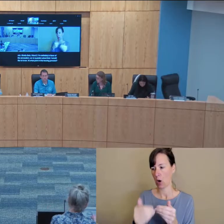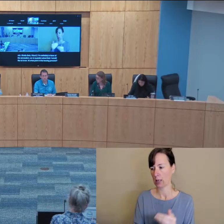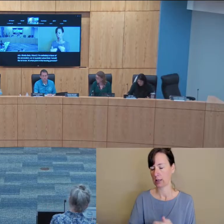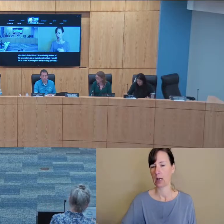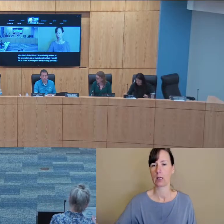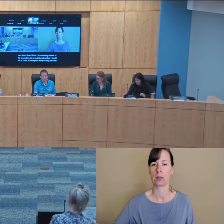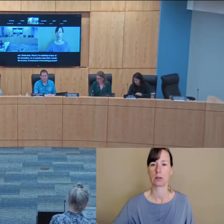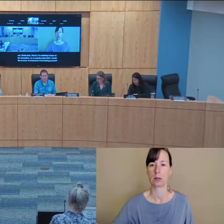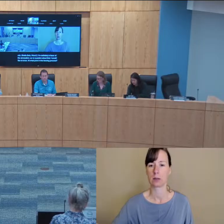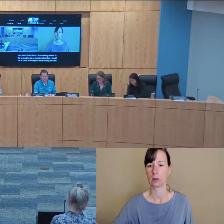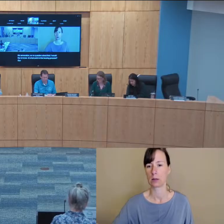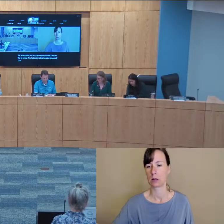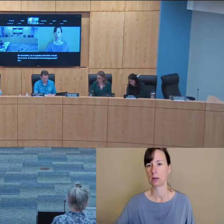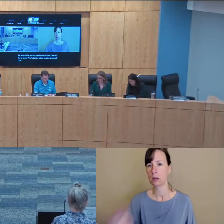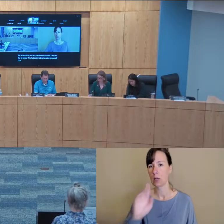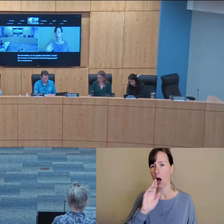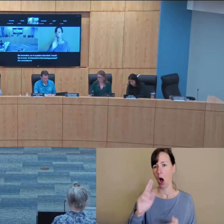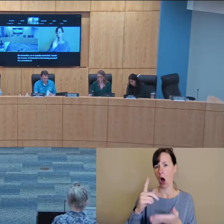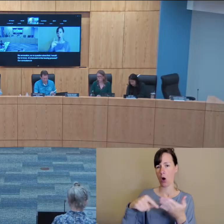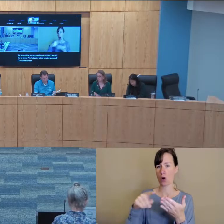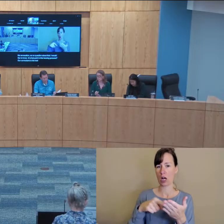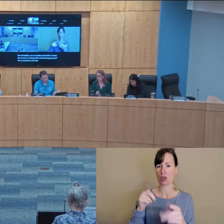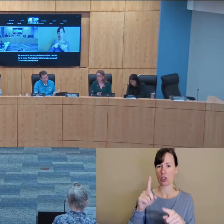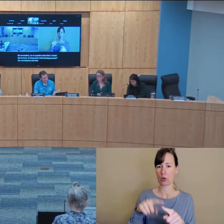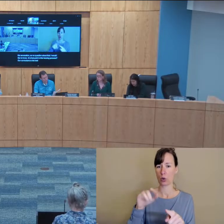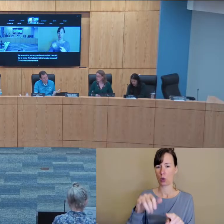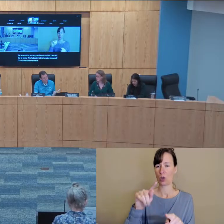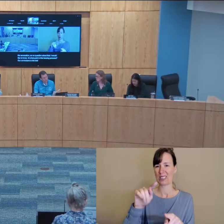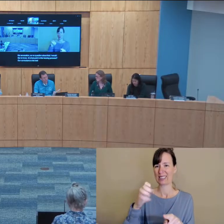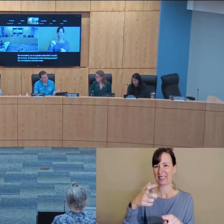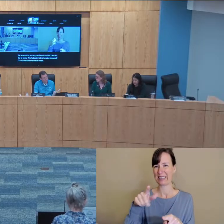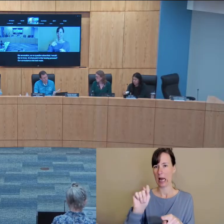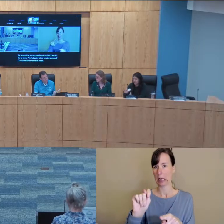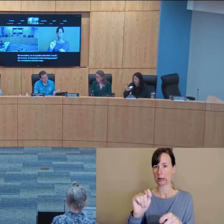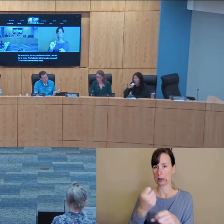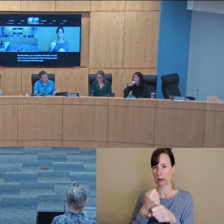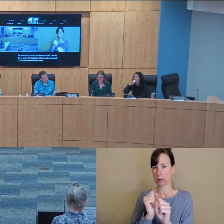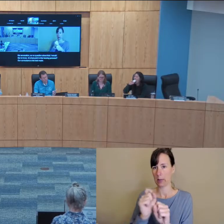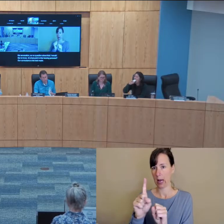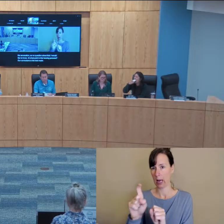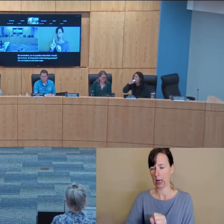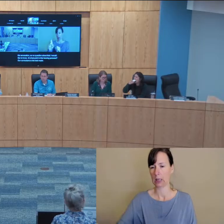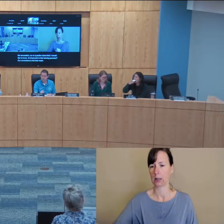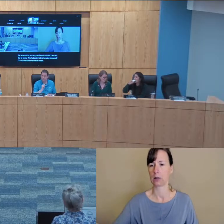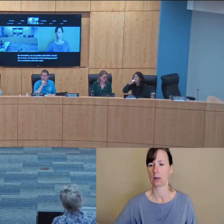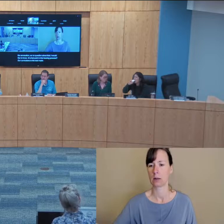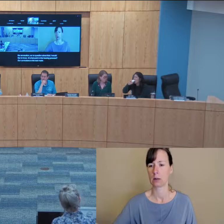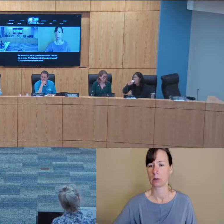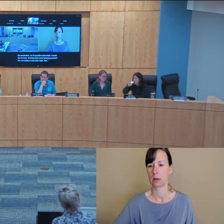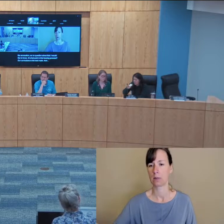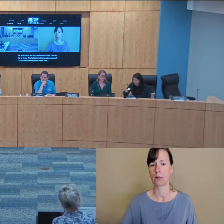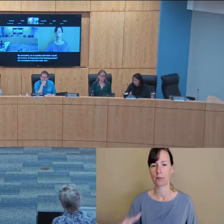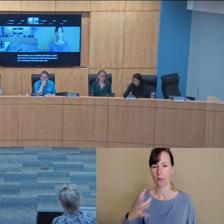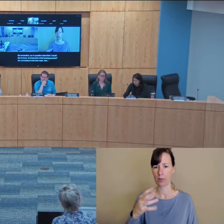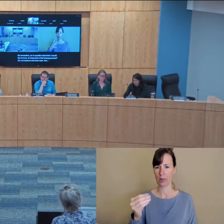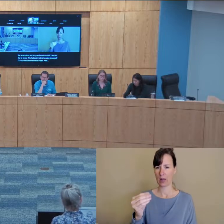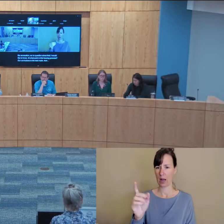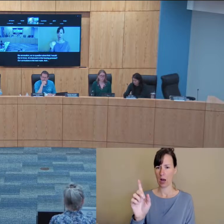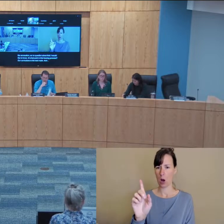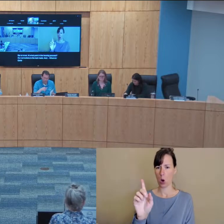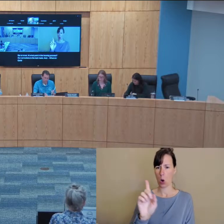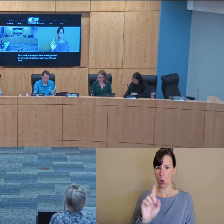are corrections to the text made? And where is Exhibit